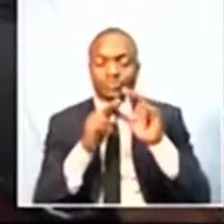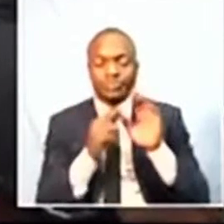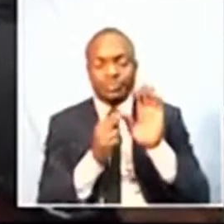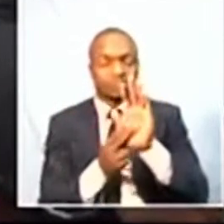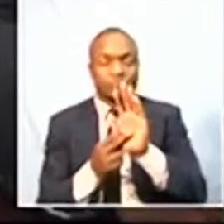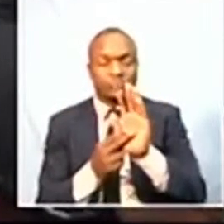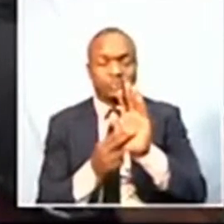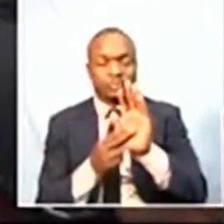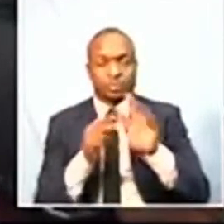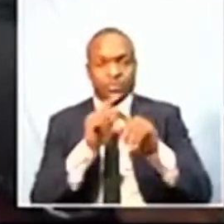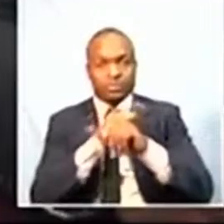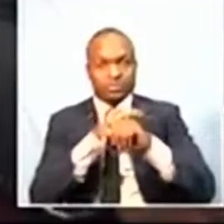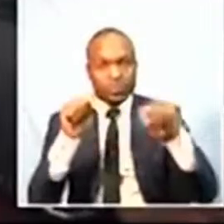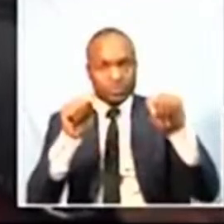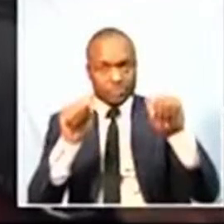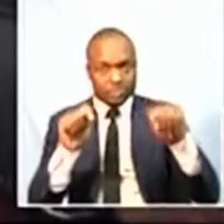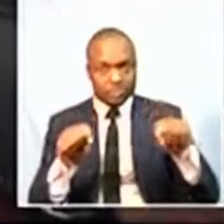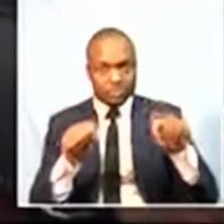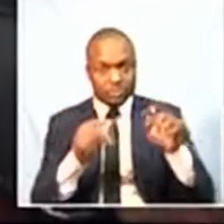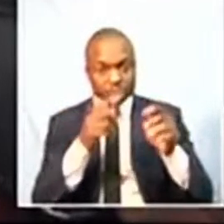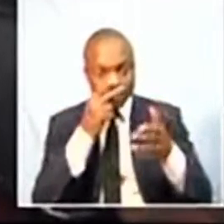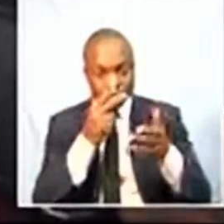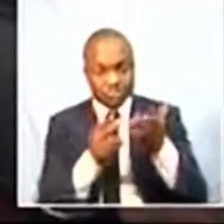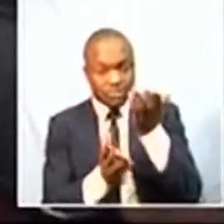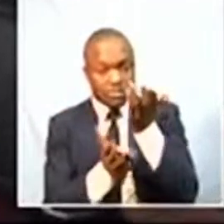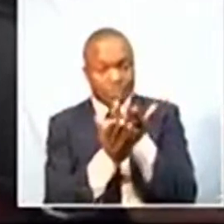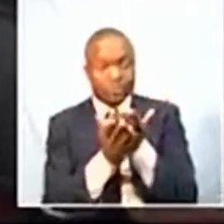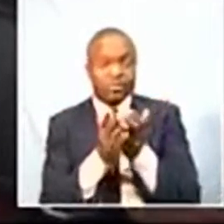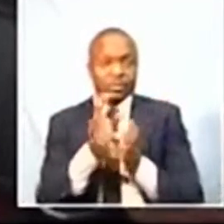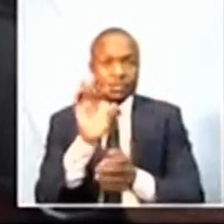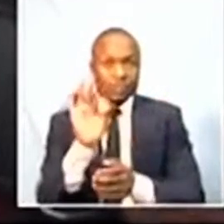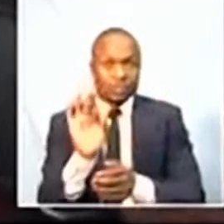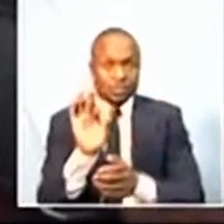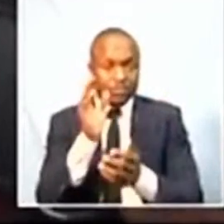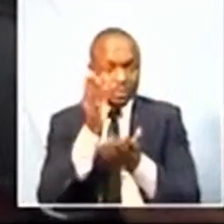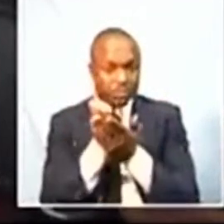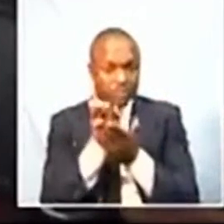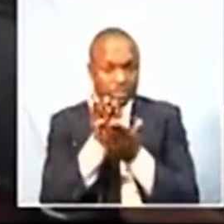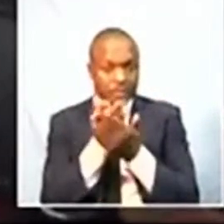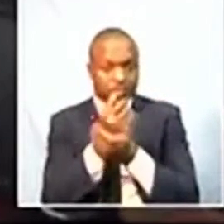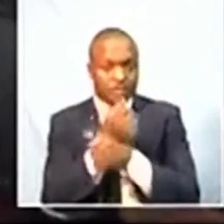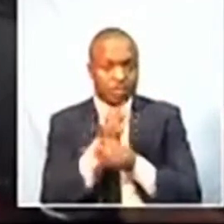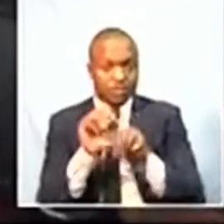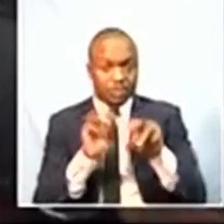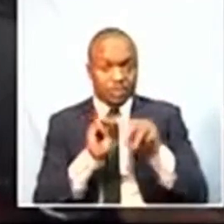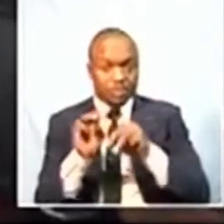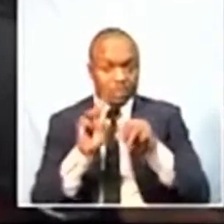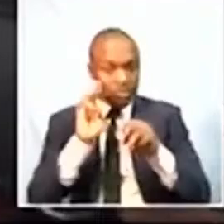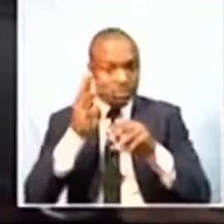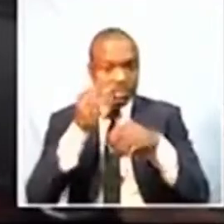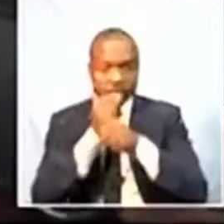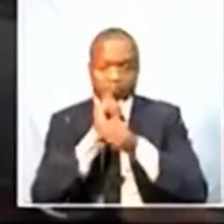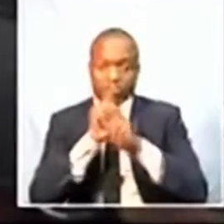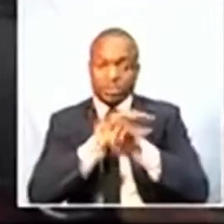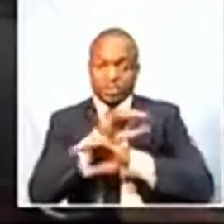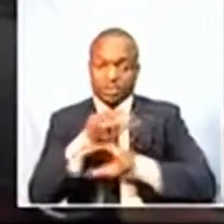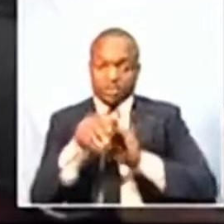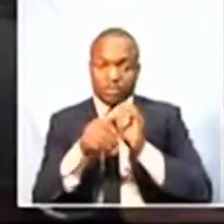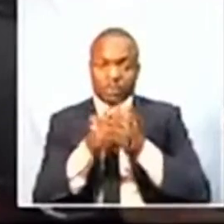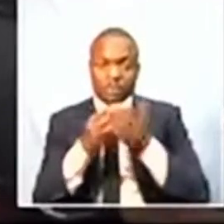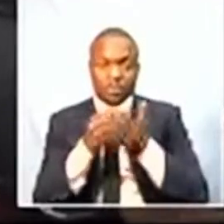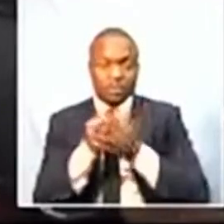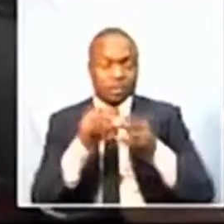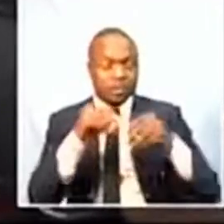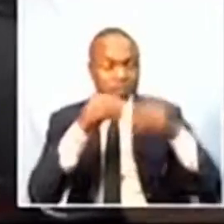the table below. Refer to Appendix 9. The major measure, management to ensure that all funds are